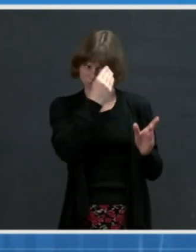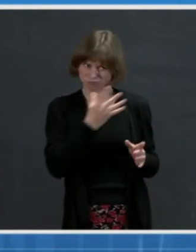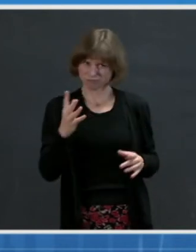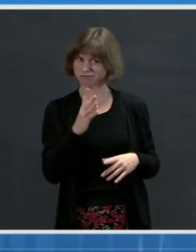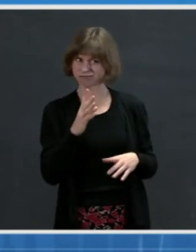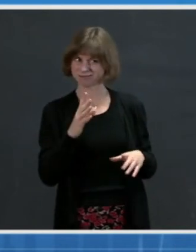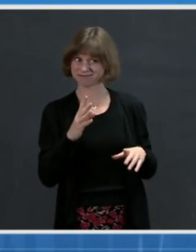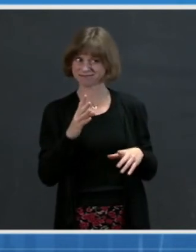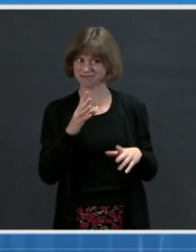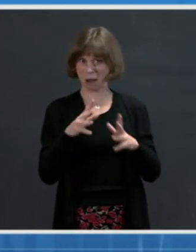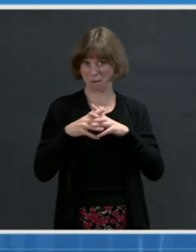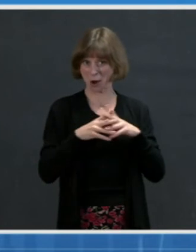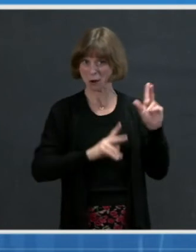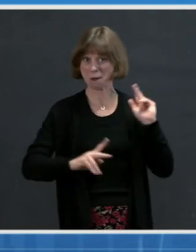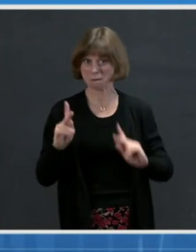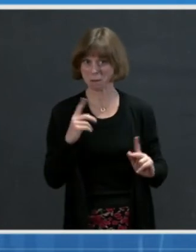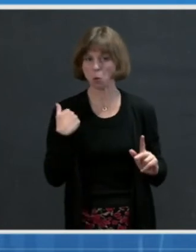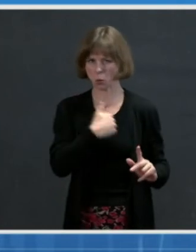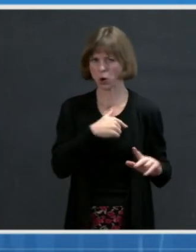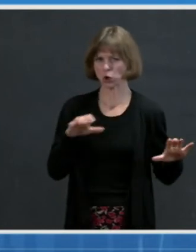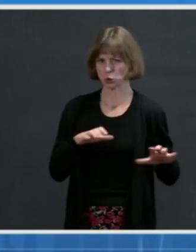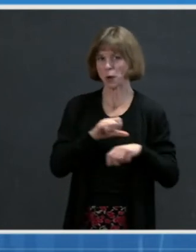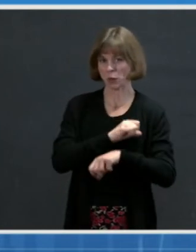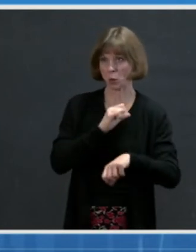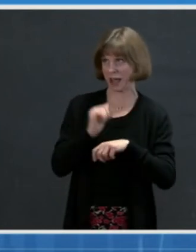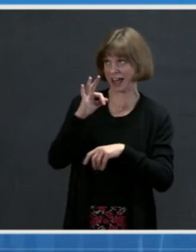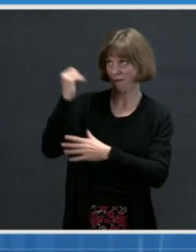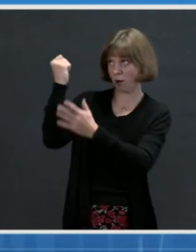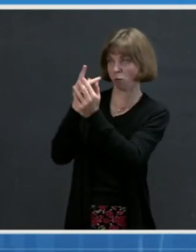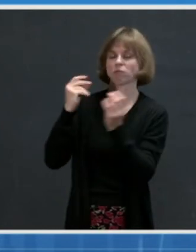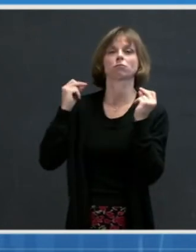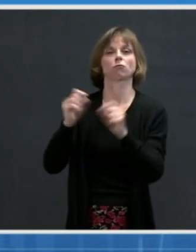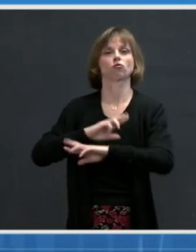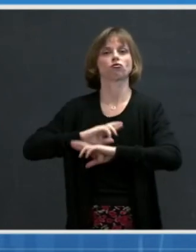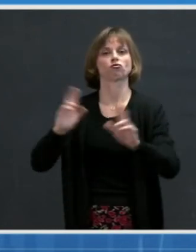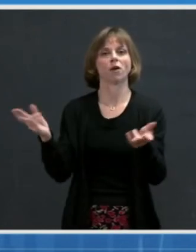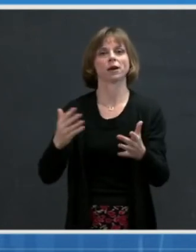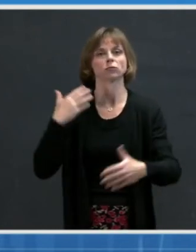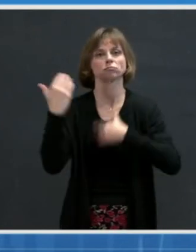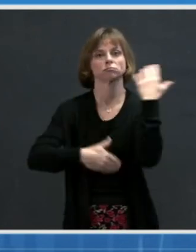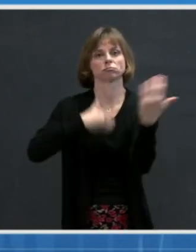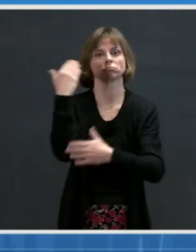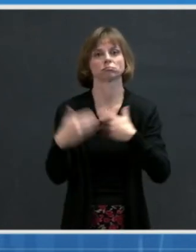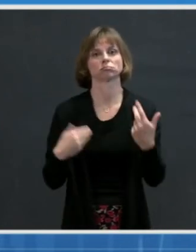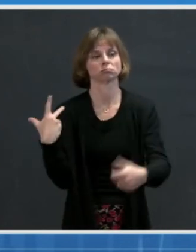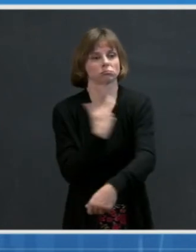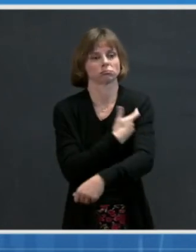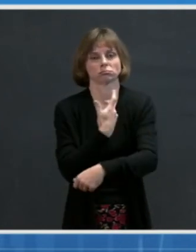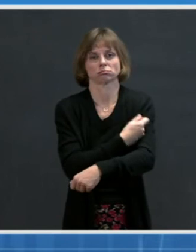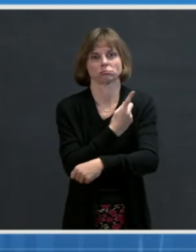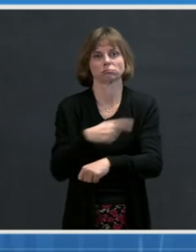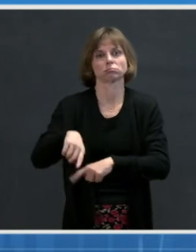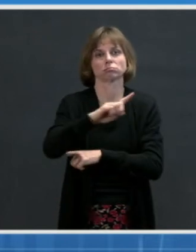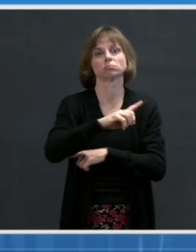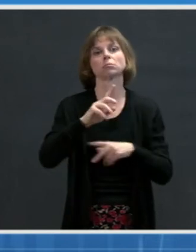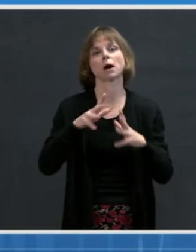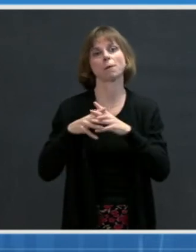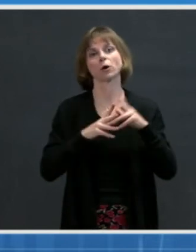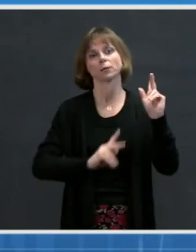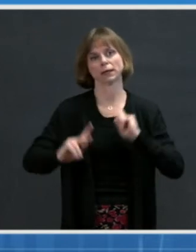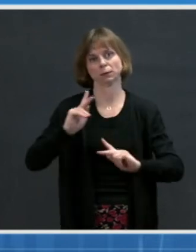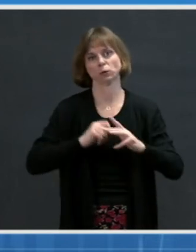if the EUA is granted, we will waste no time getting this life-saving vaccine into the arms of Americans.